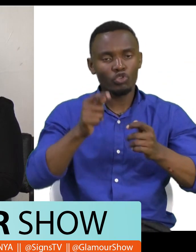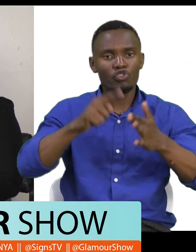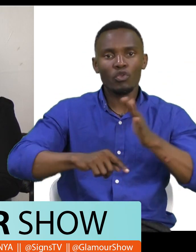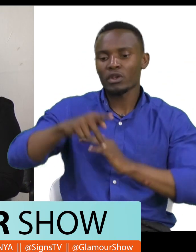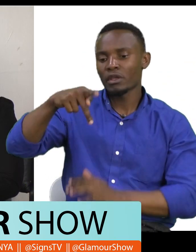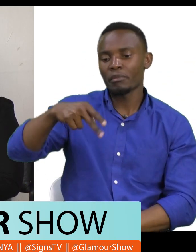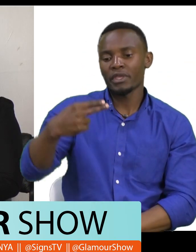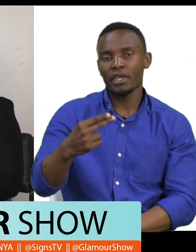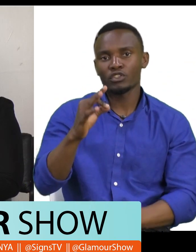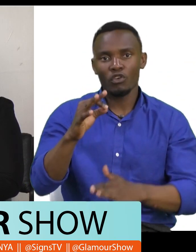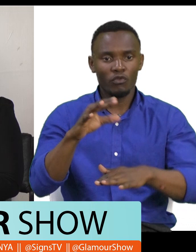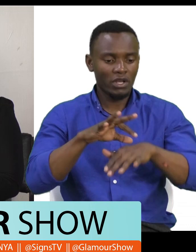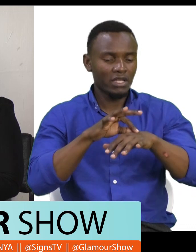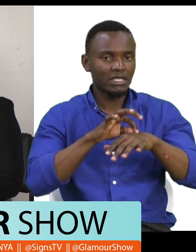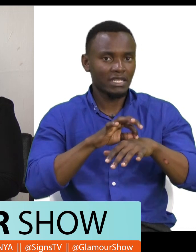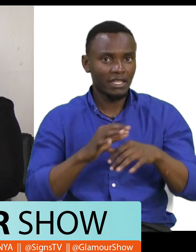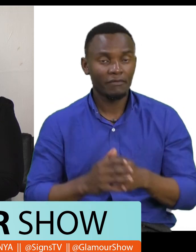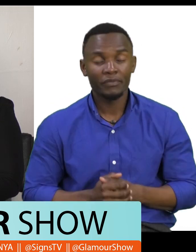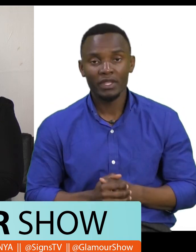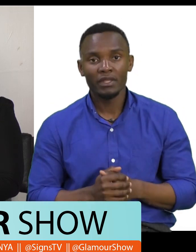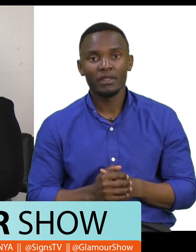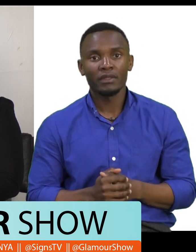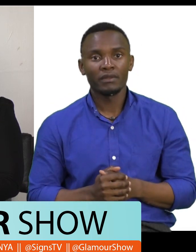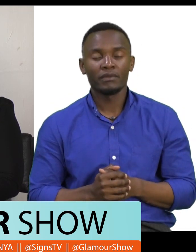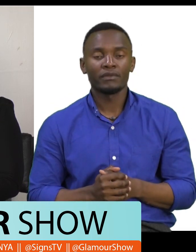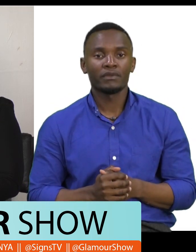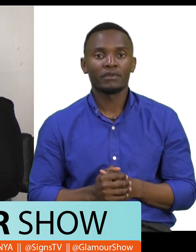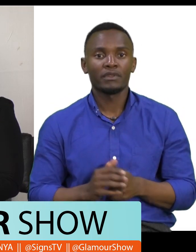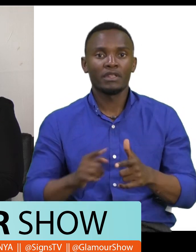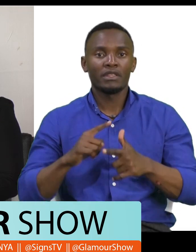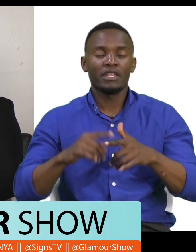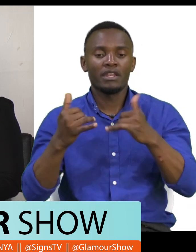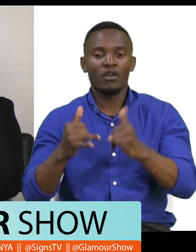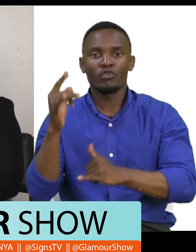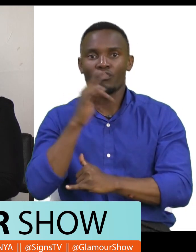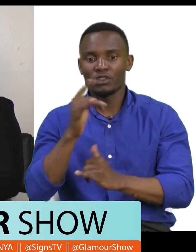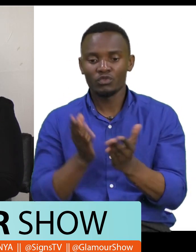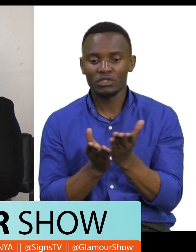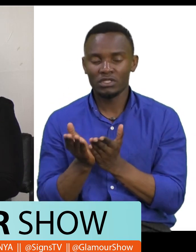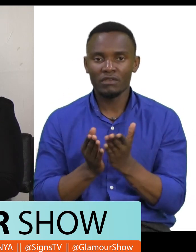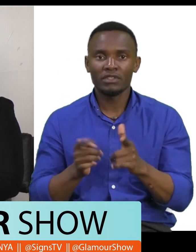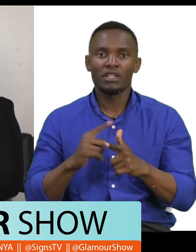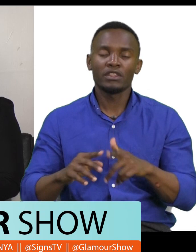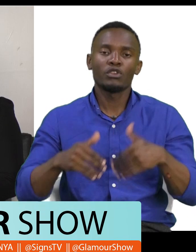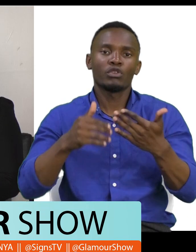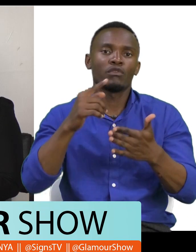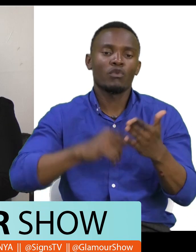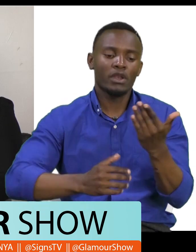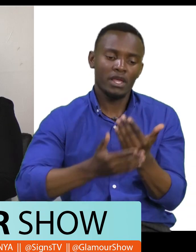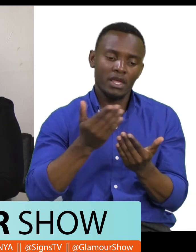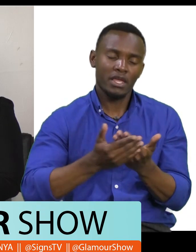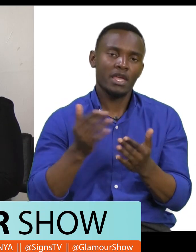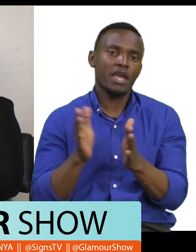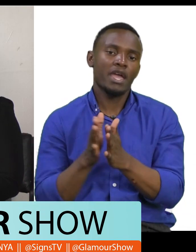value of that skin. So now you now be done with that service, and then you give care